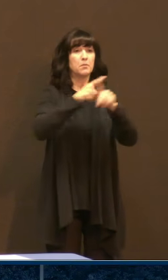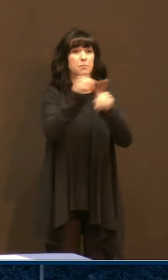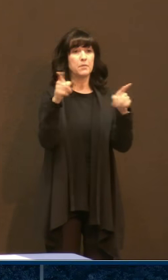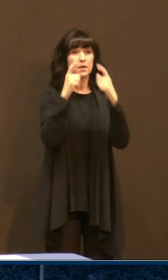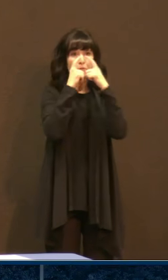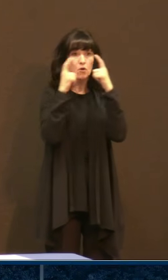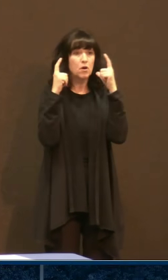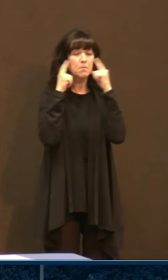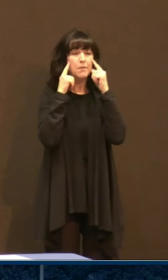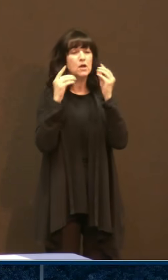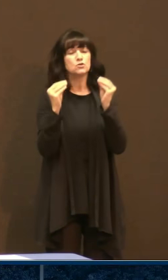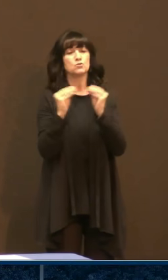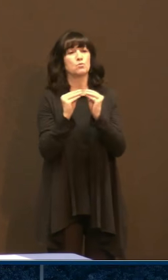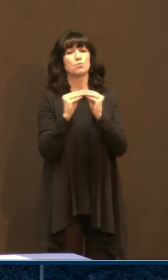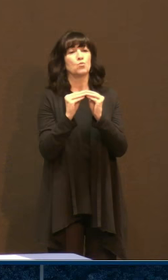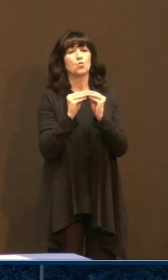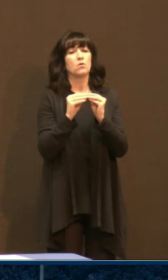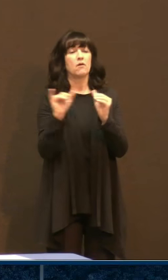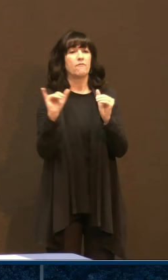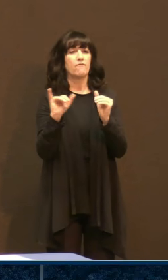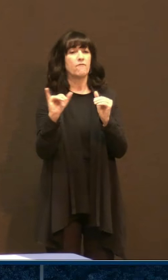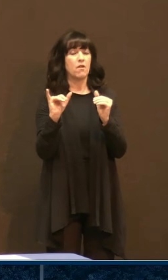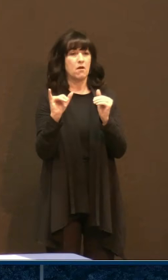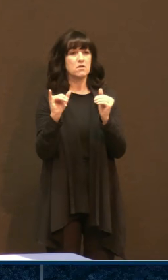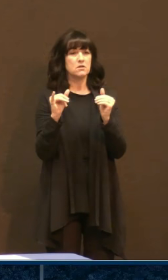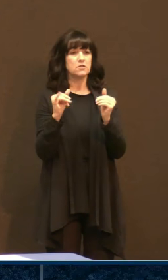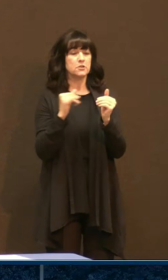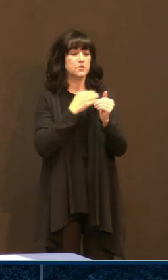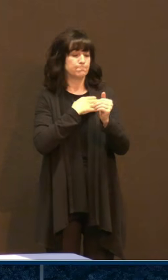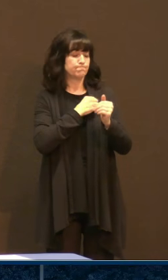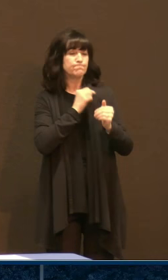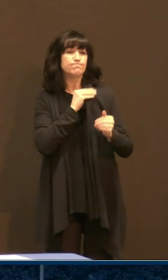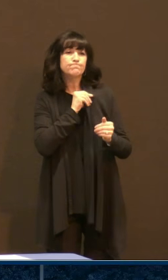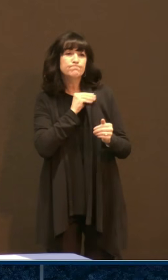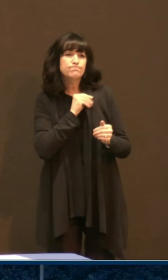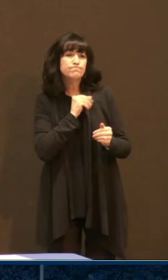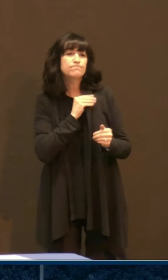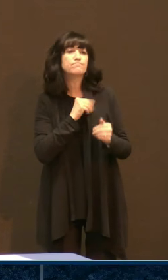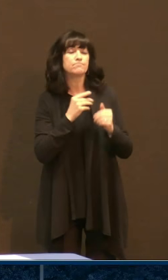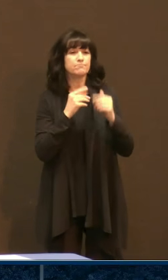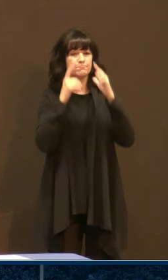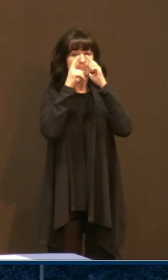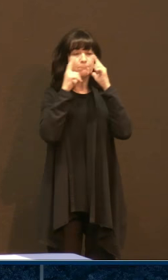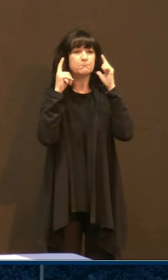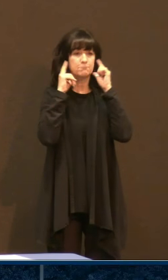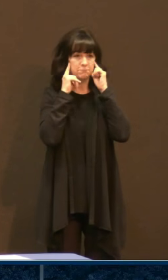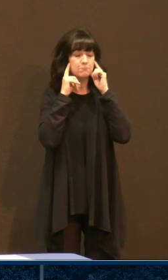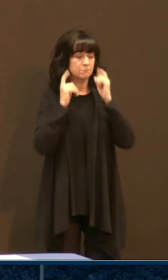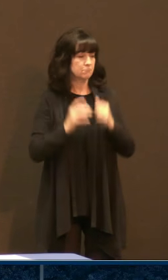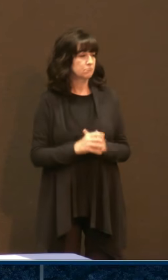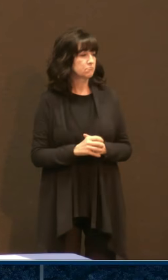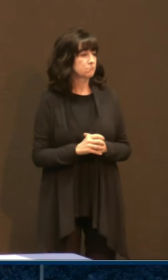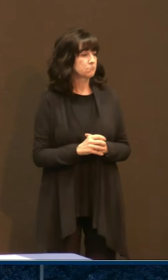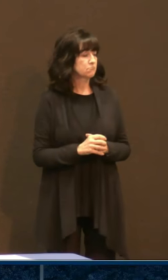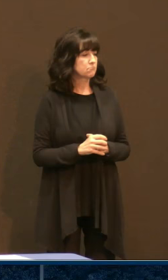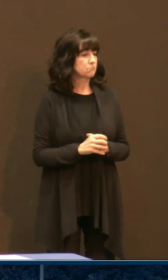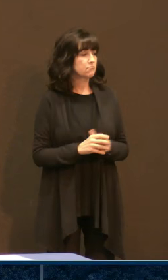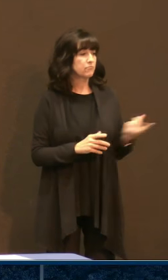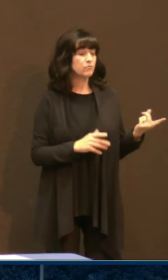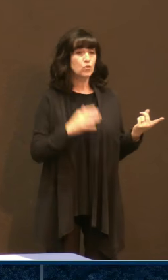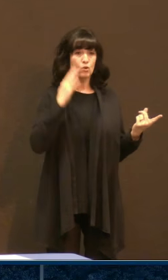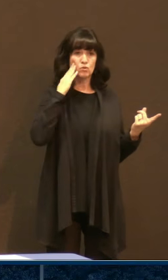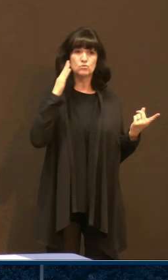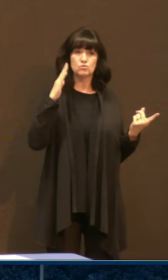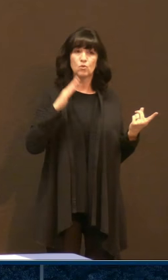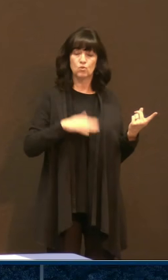has been the point person for the supply of PPE to all. So knowing